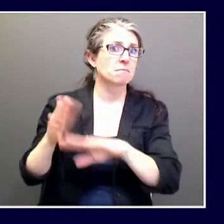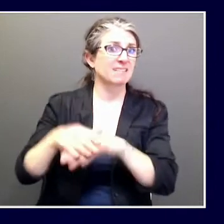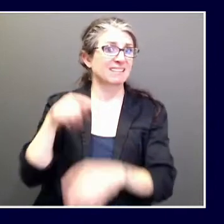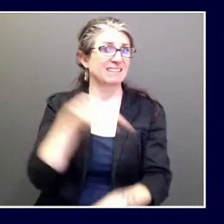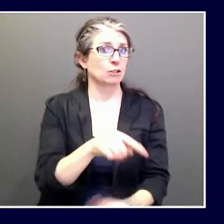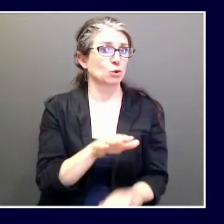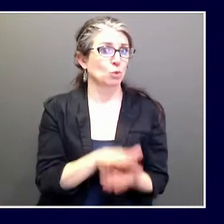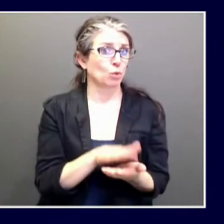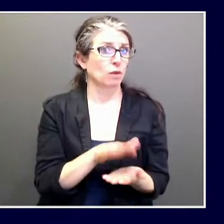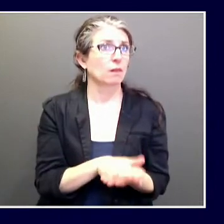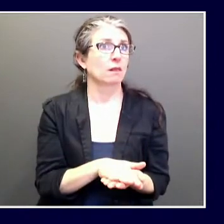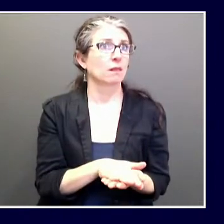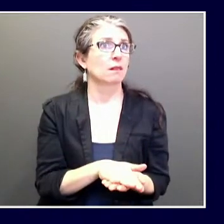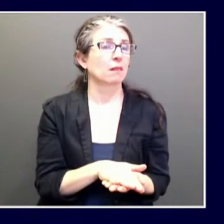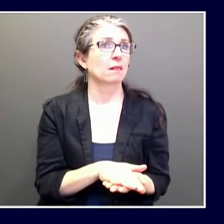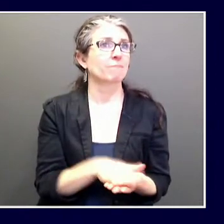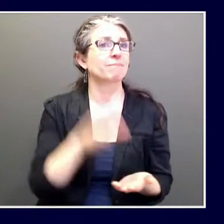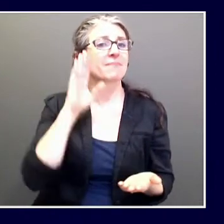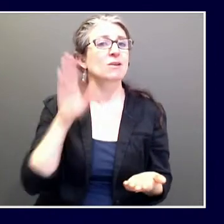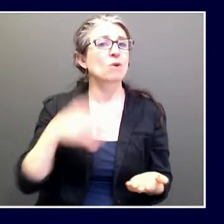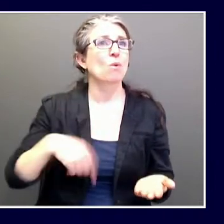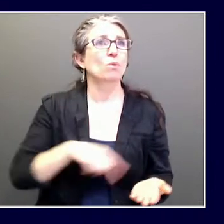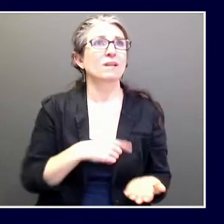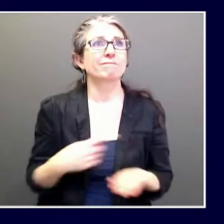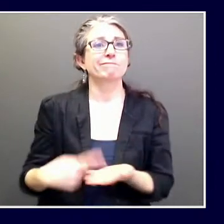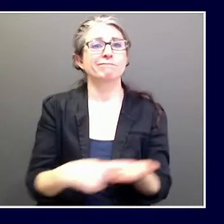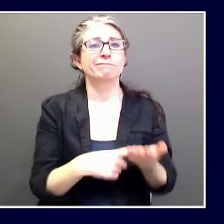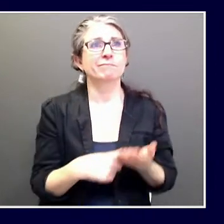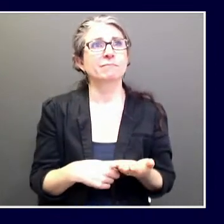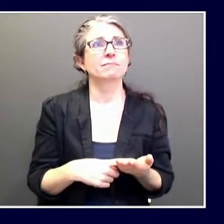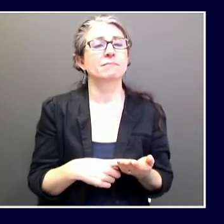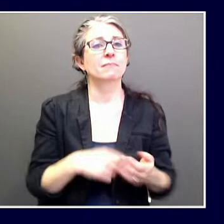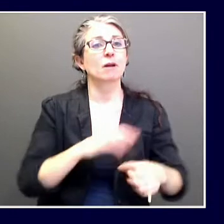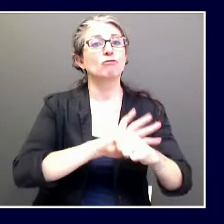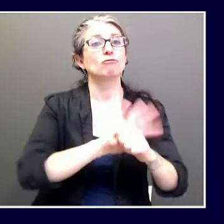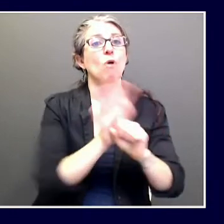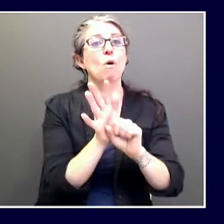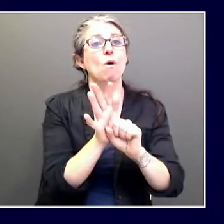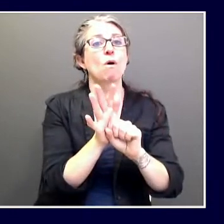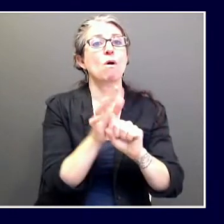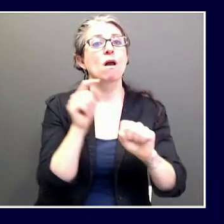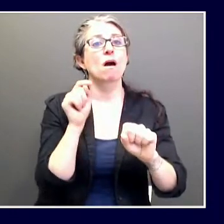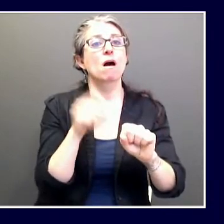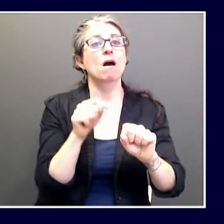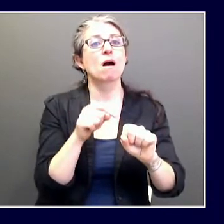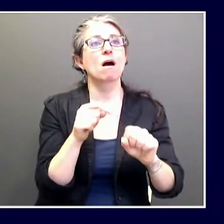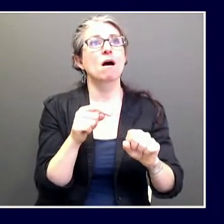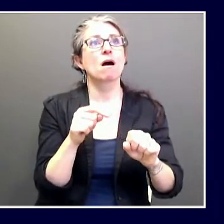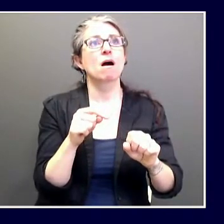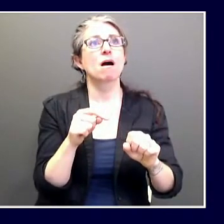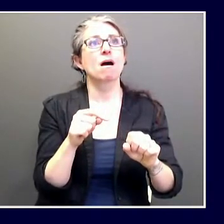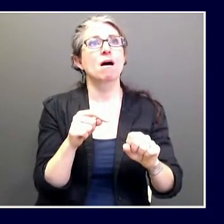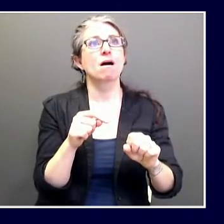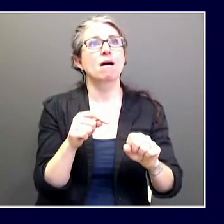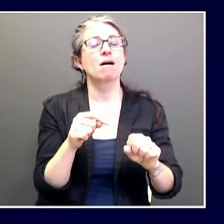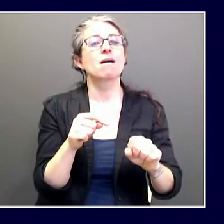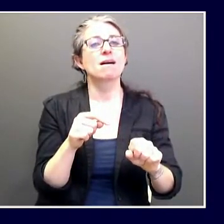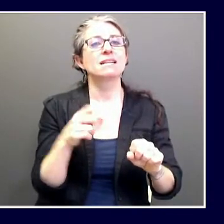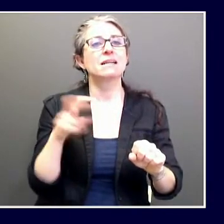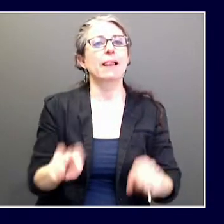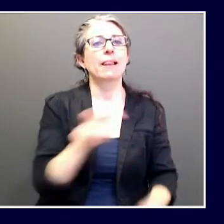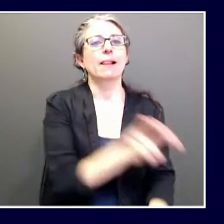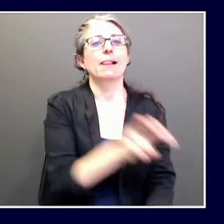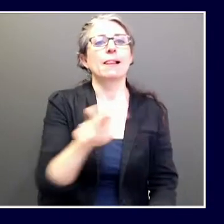is opportunistic and a lot of the younger kids have yet to have a full vaccine series or be considered, fully